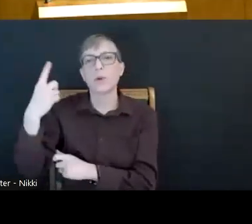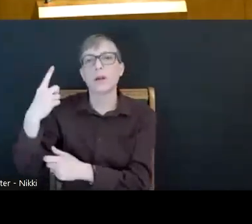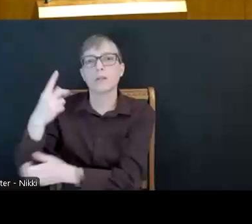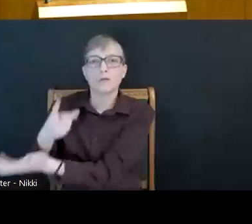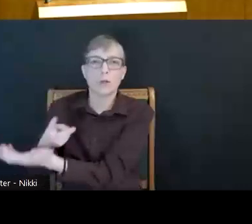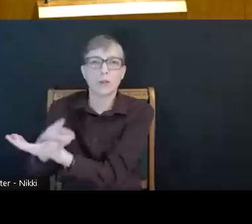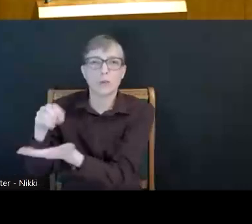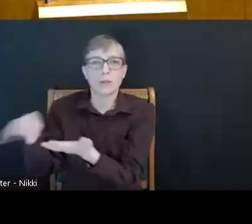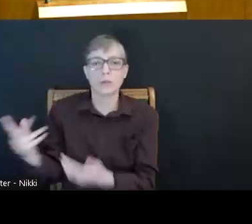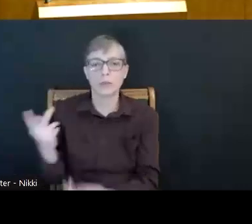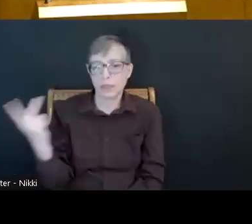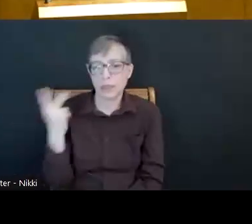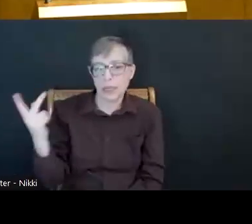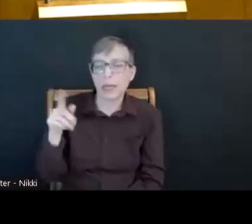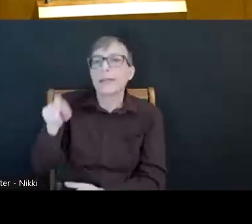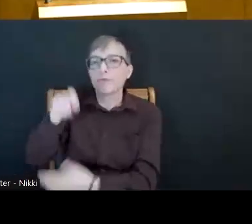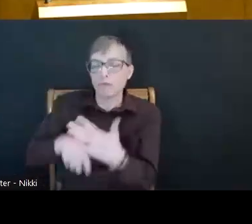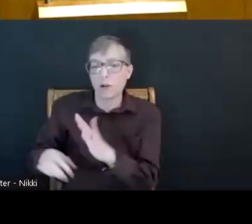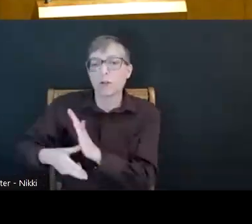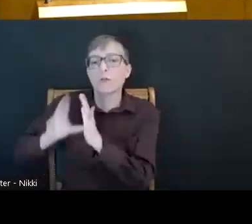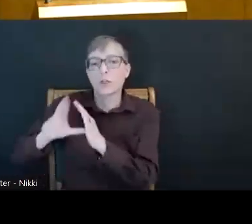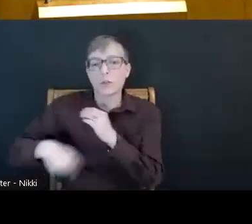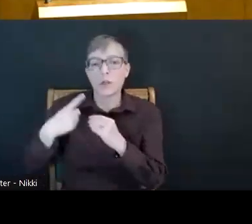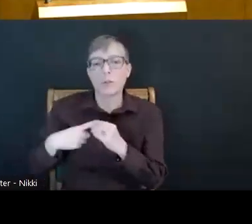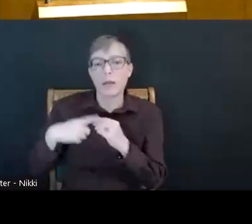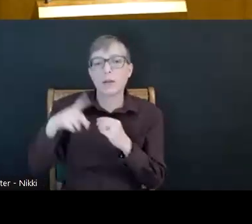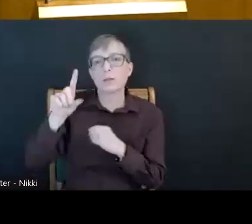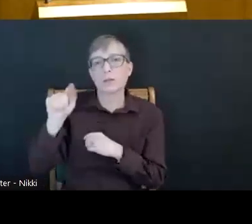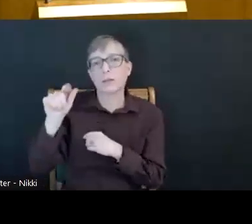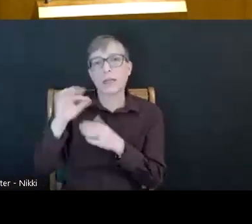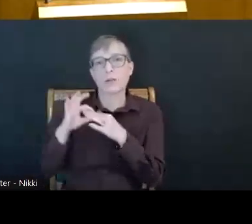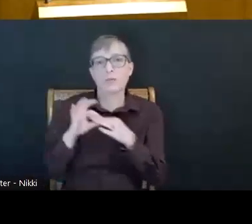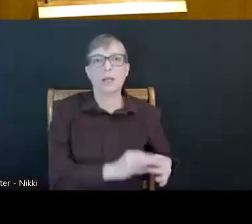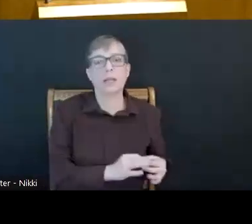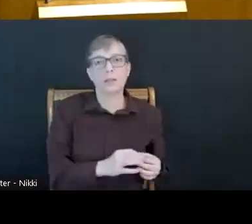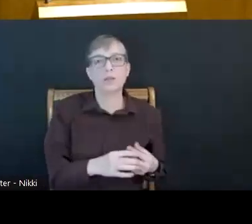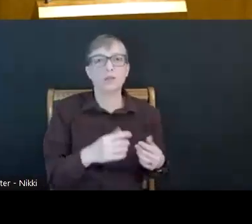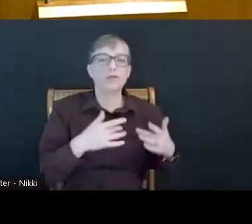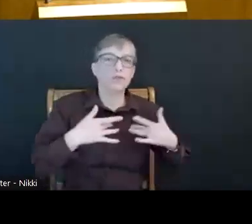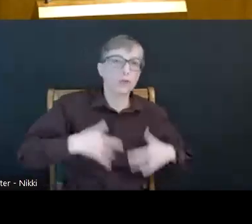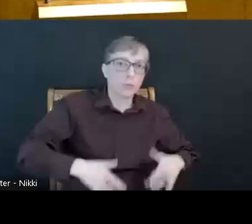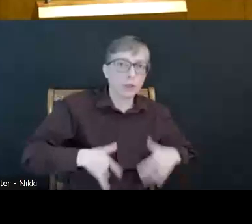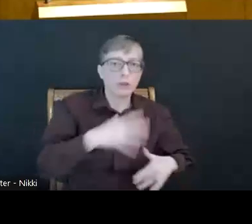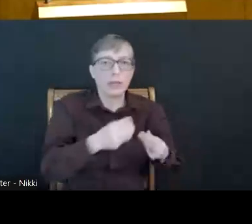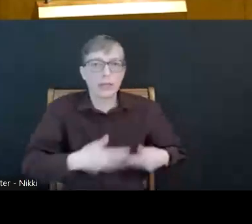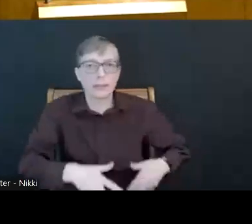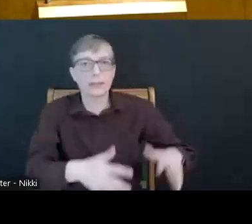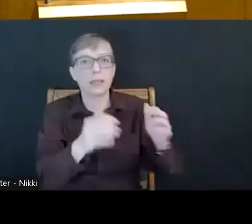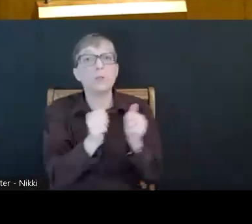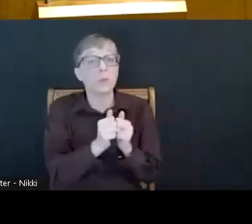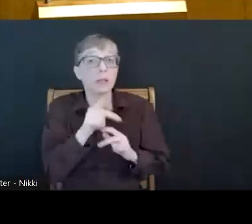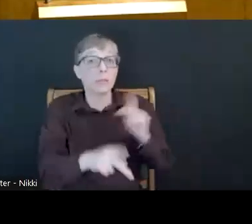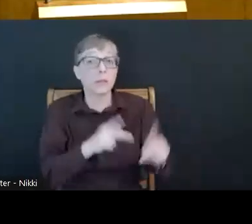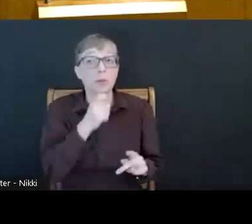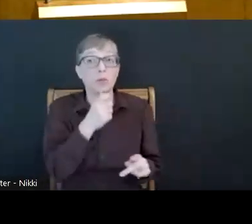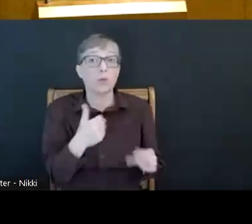of what the data said about rates of depression, anxiety, for example, in people with vision loss, sudden